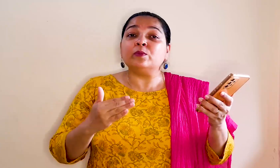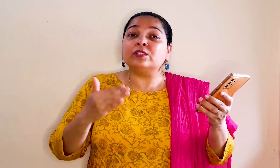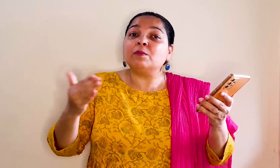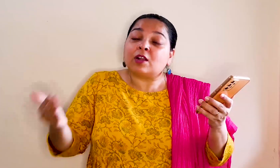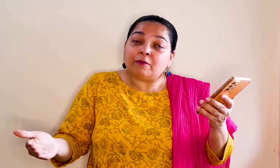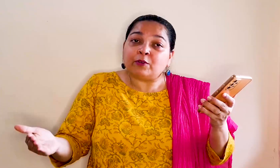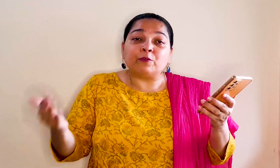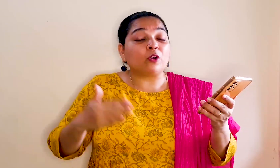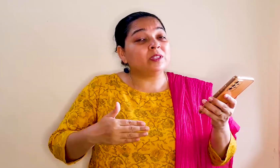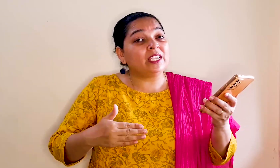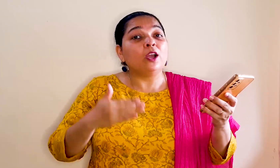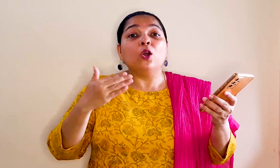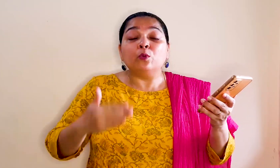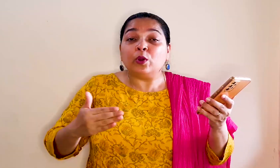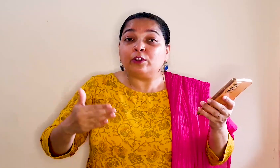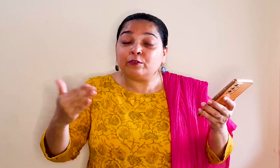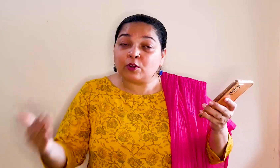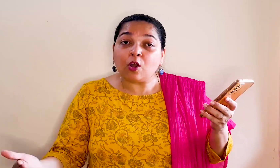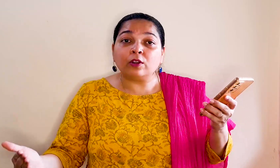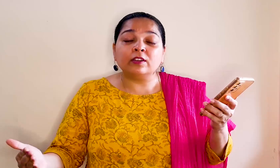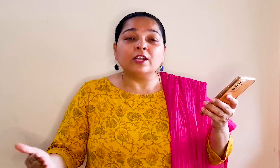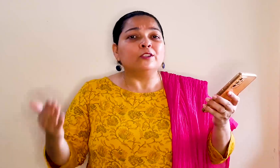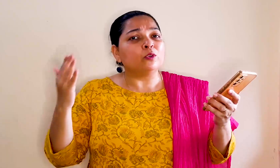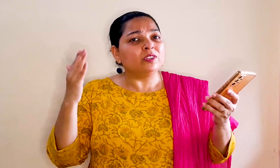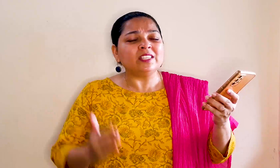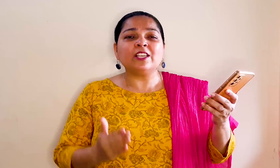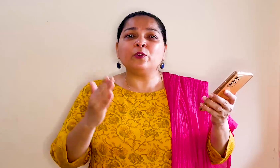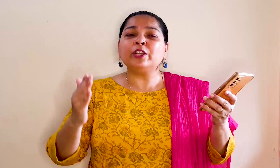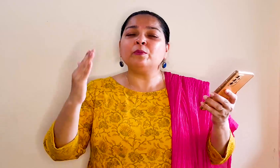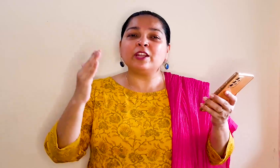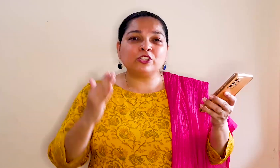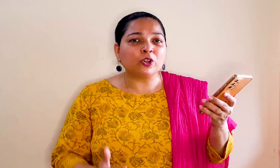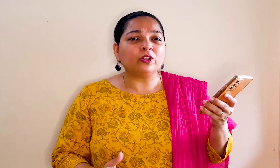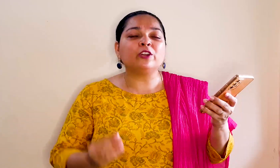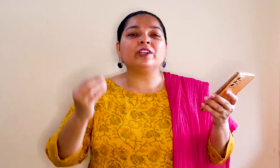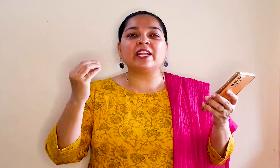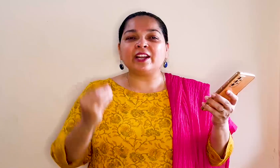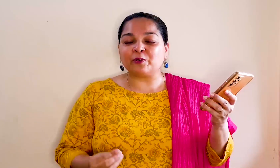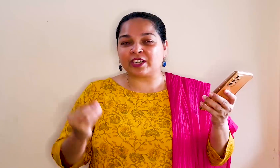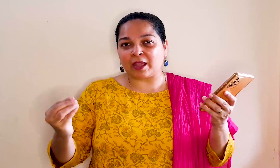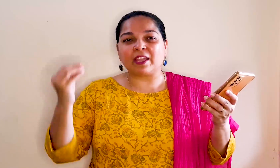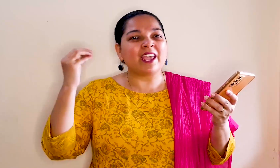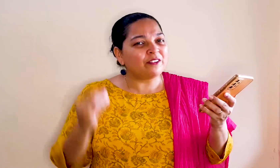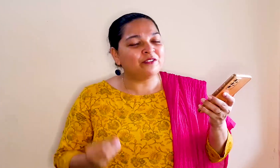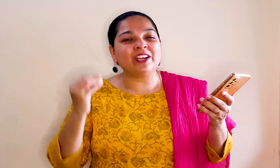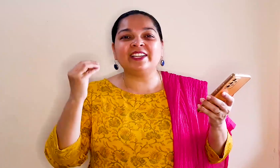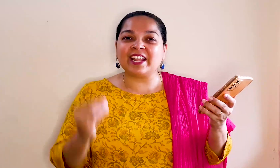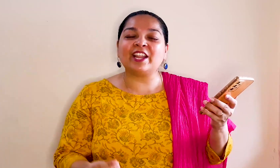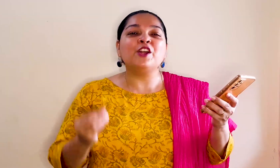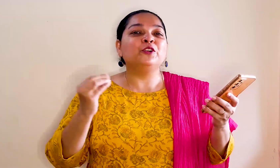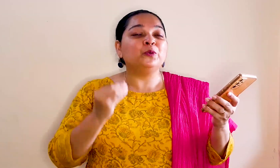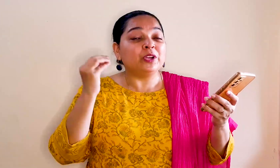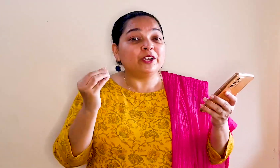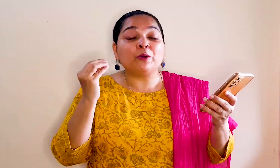where does wisdom come from? From the Word of God. So this year, you need to make sure that you're taking out time every